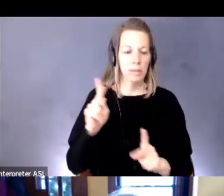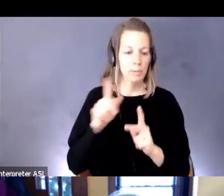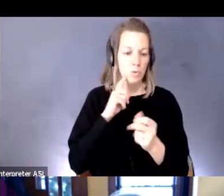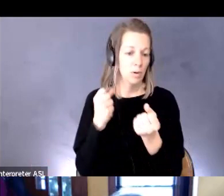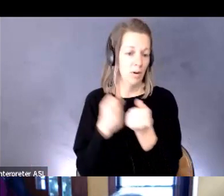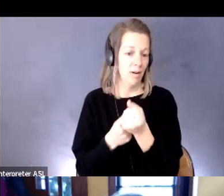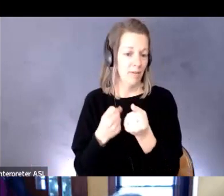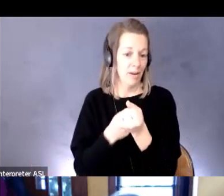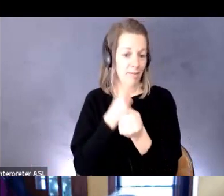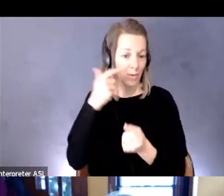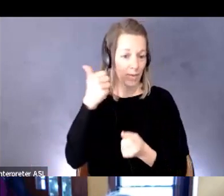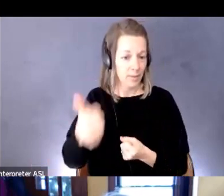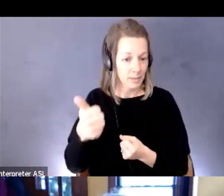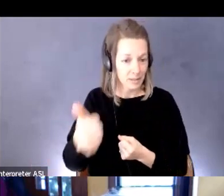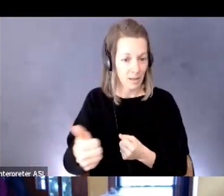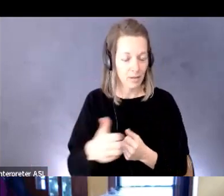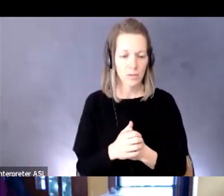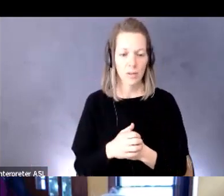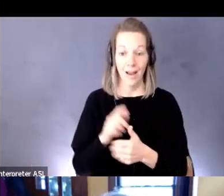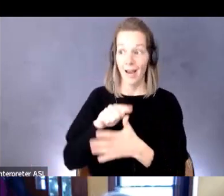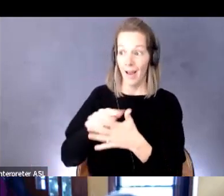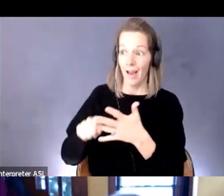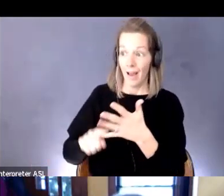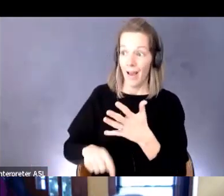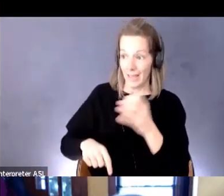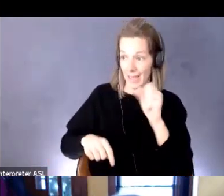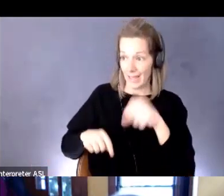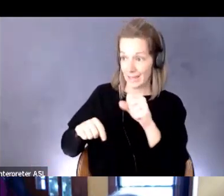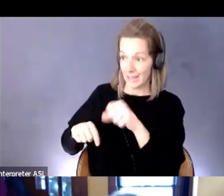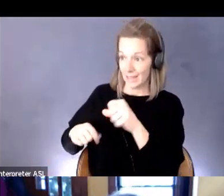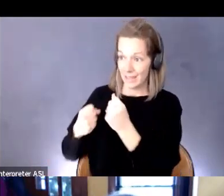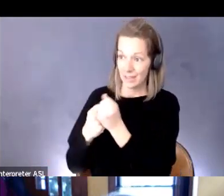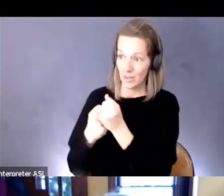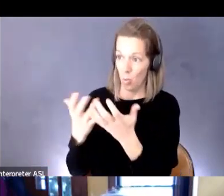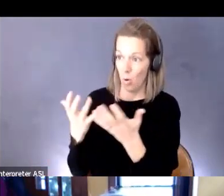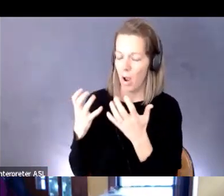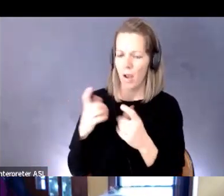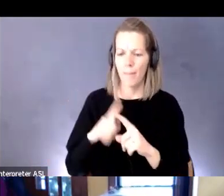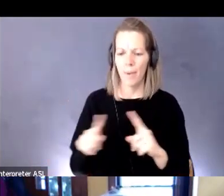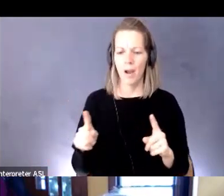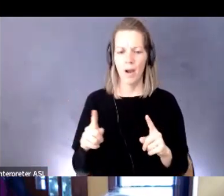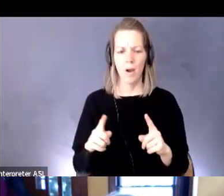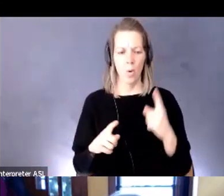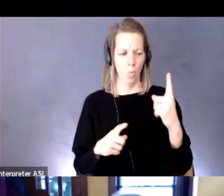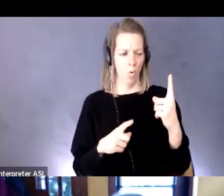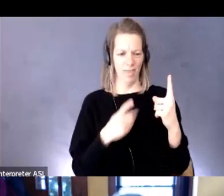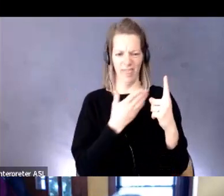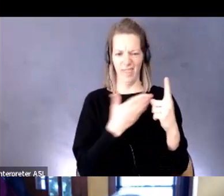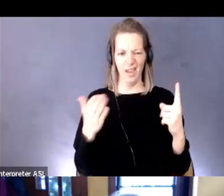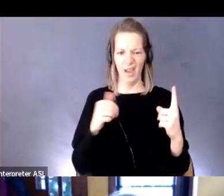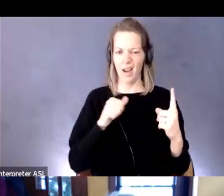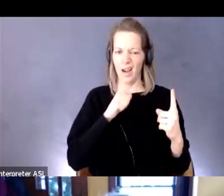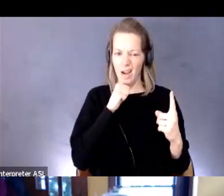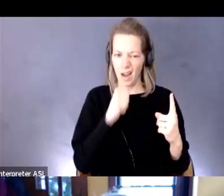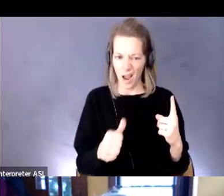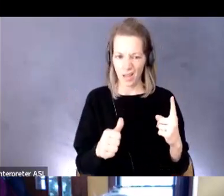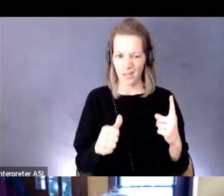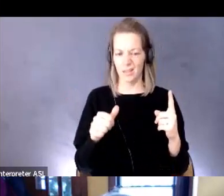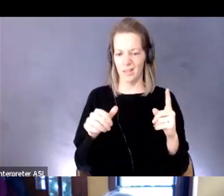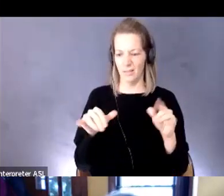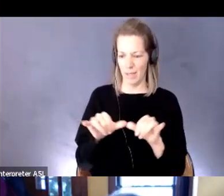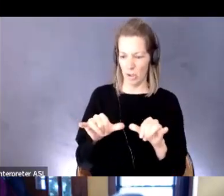advocate for themselves. And you ask, which of these is not measurably enhanced by improved levels